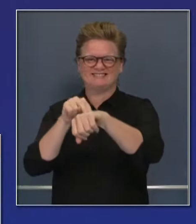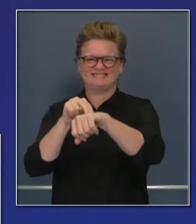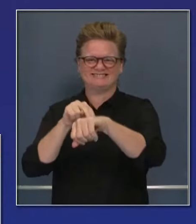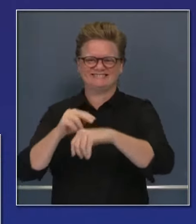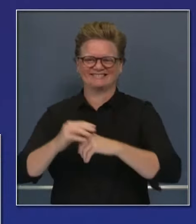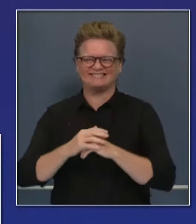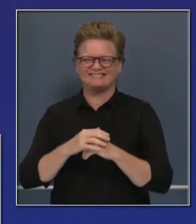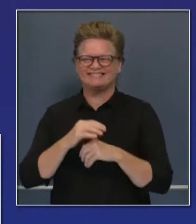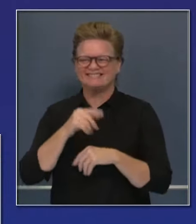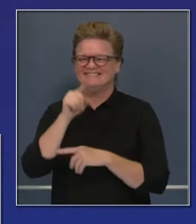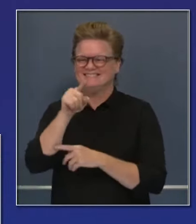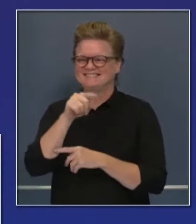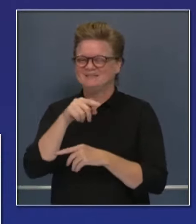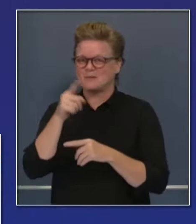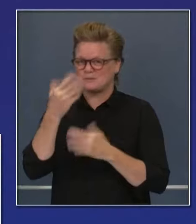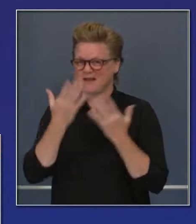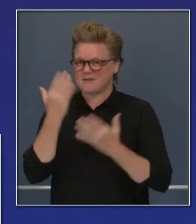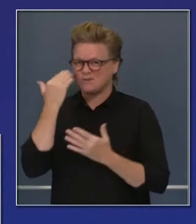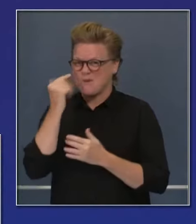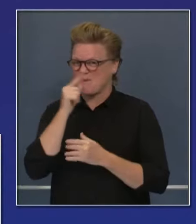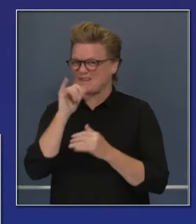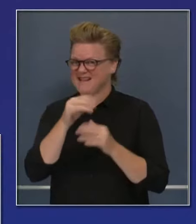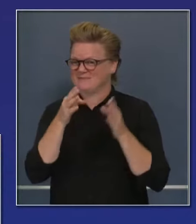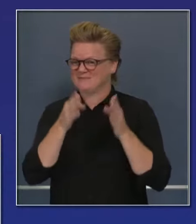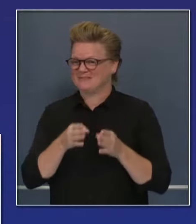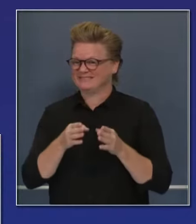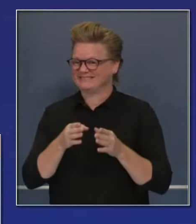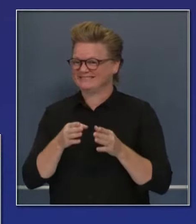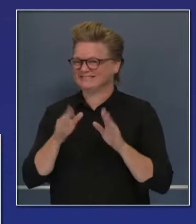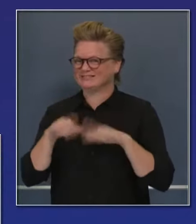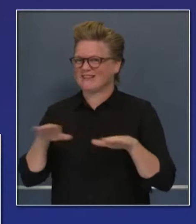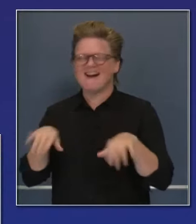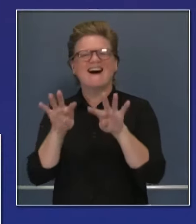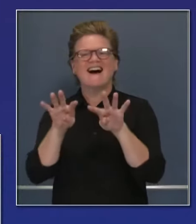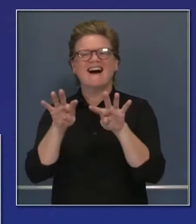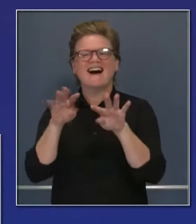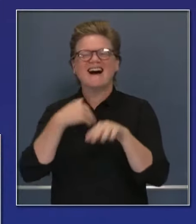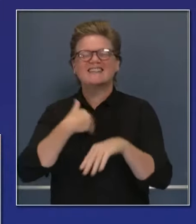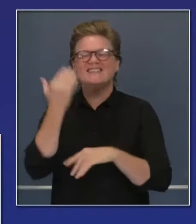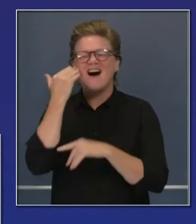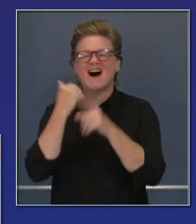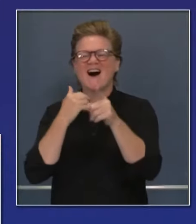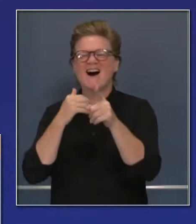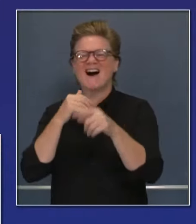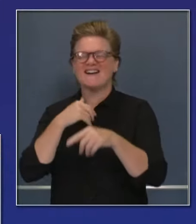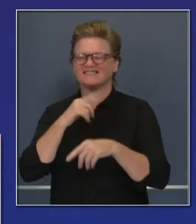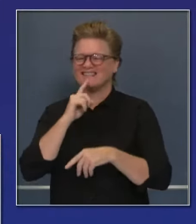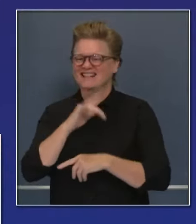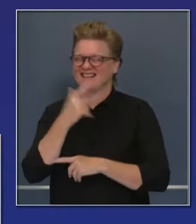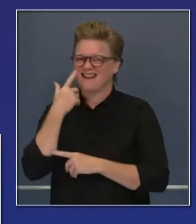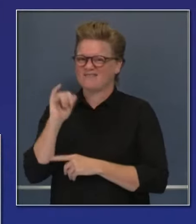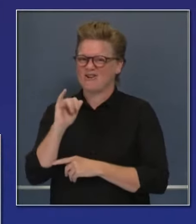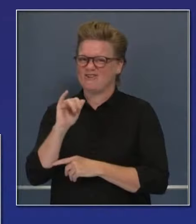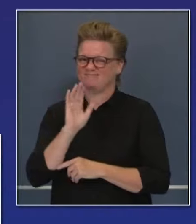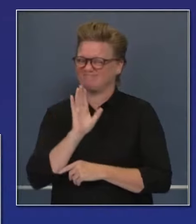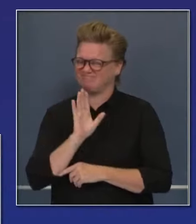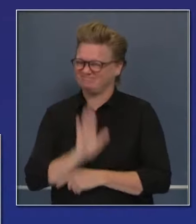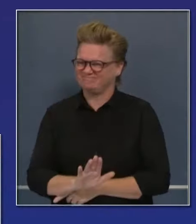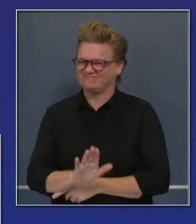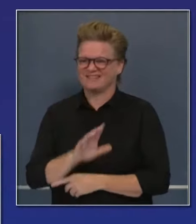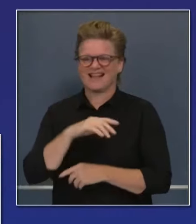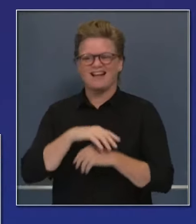very familiar to all of the children here in the state of California and the children inside of each and every